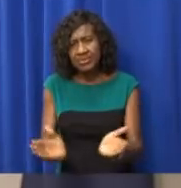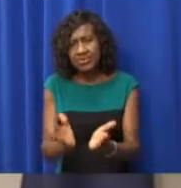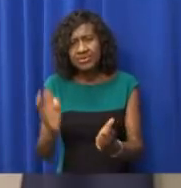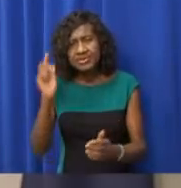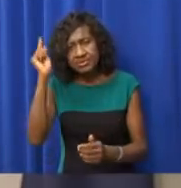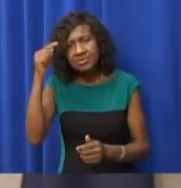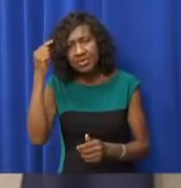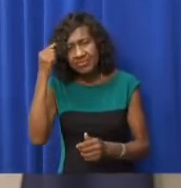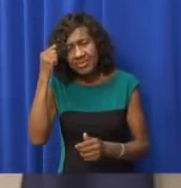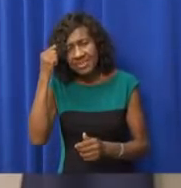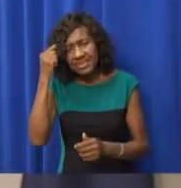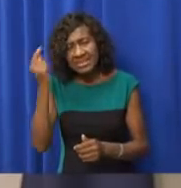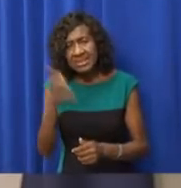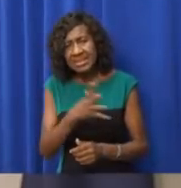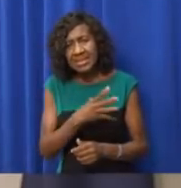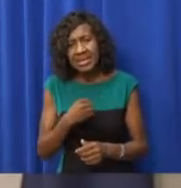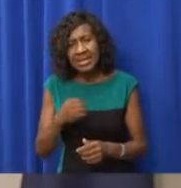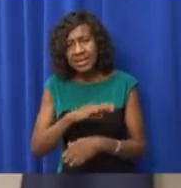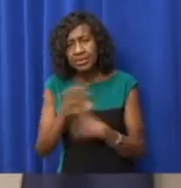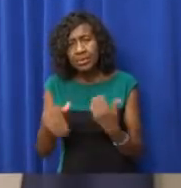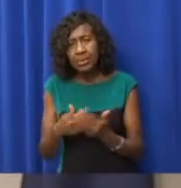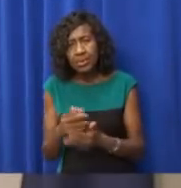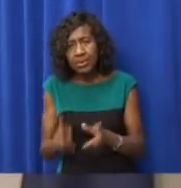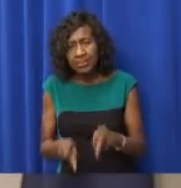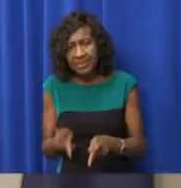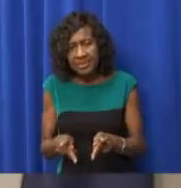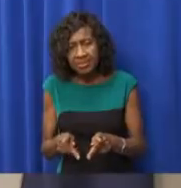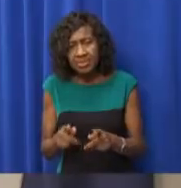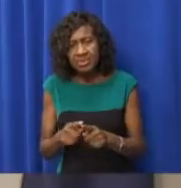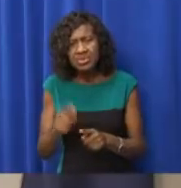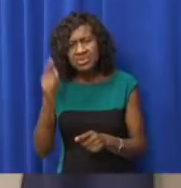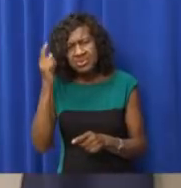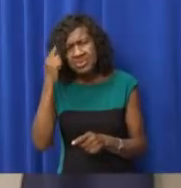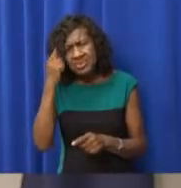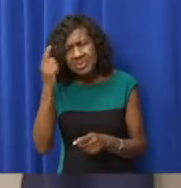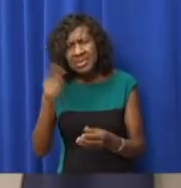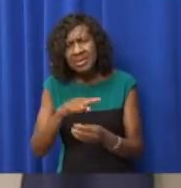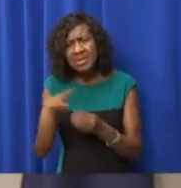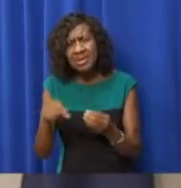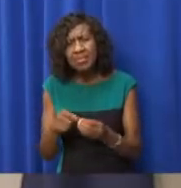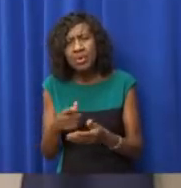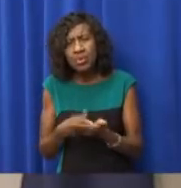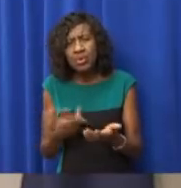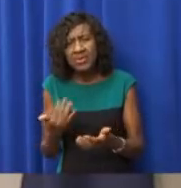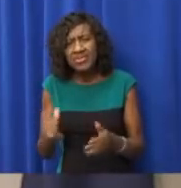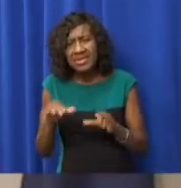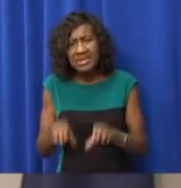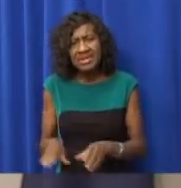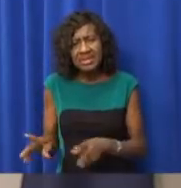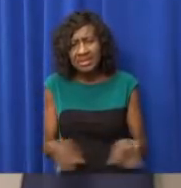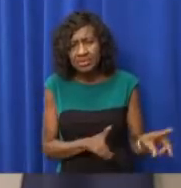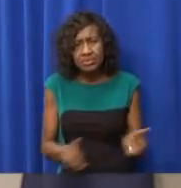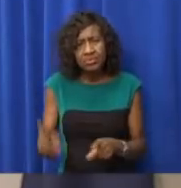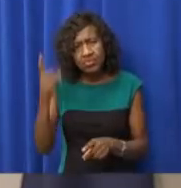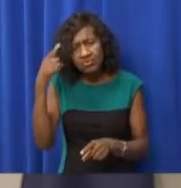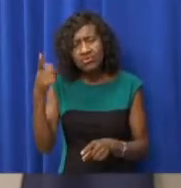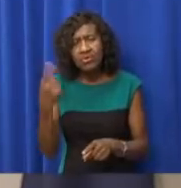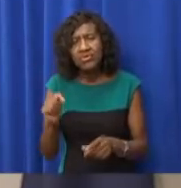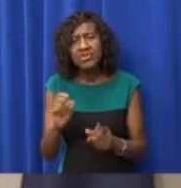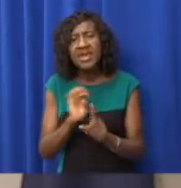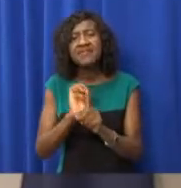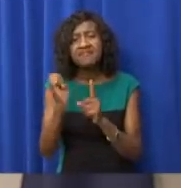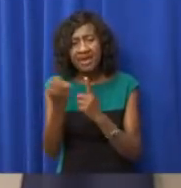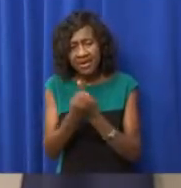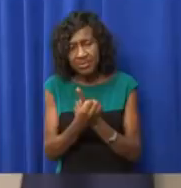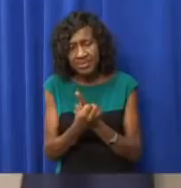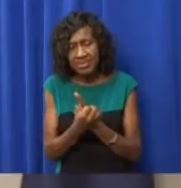governments and individuals to contemplate more environmentally friendly actions. The 2020 theme